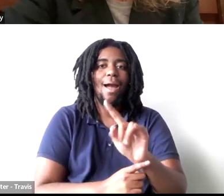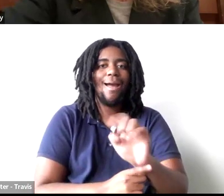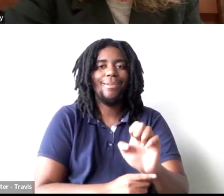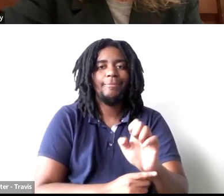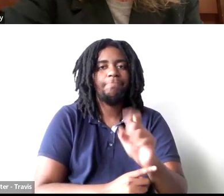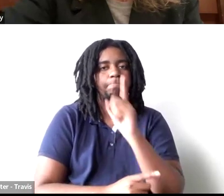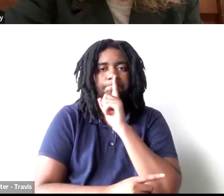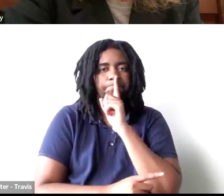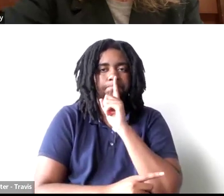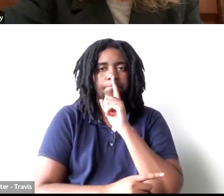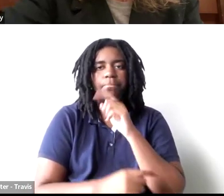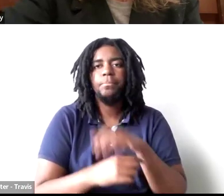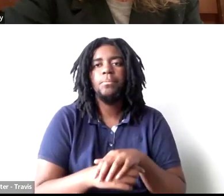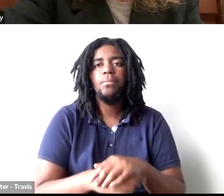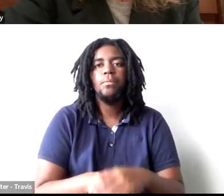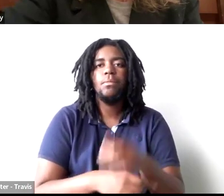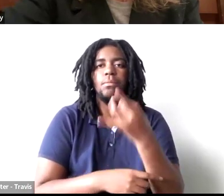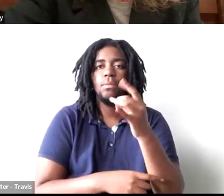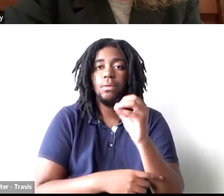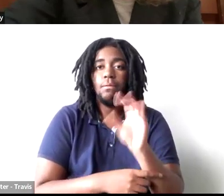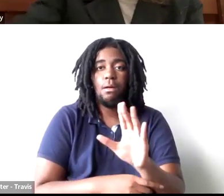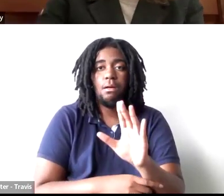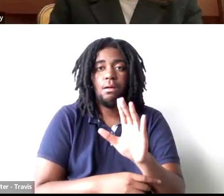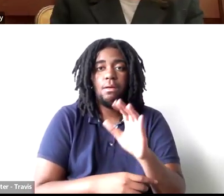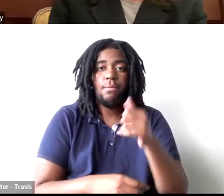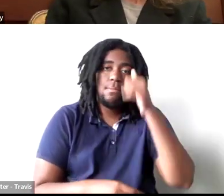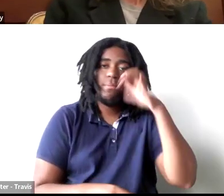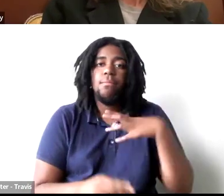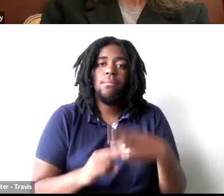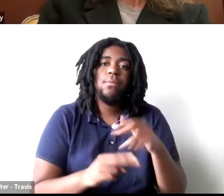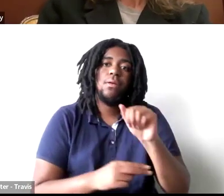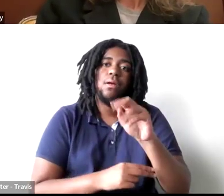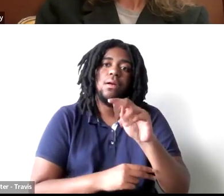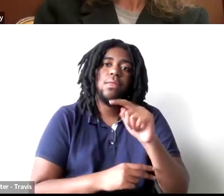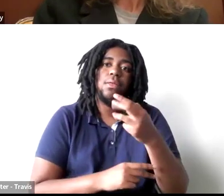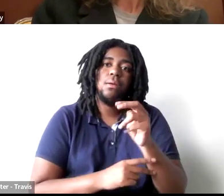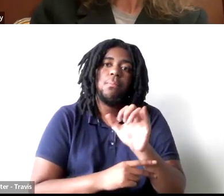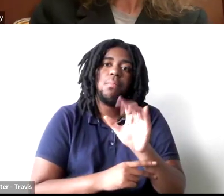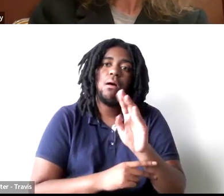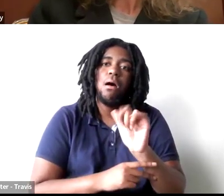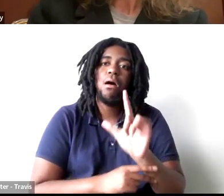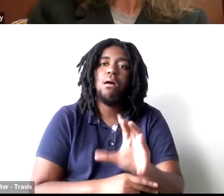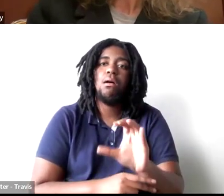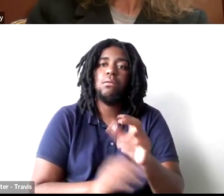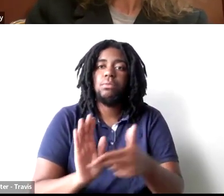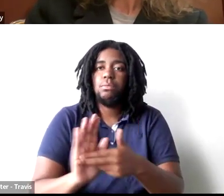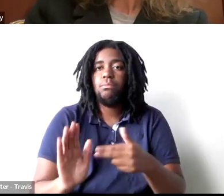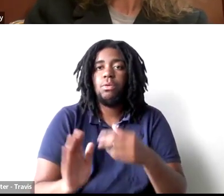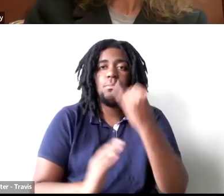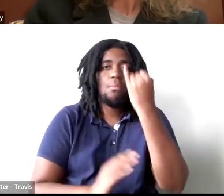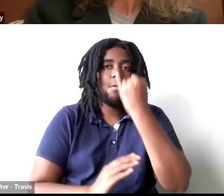1805, Anthony Blanc was listed as a profile painter at 221 South 2nd Street. He was not listed after